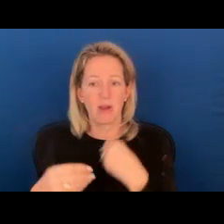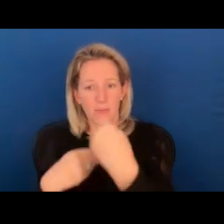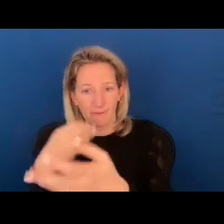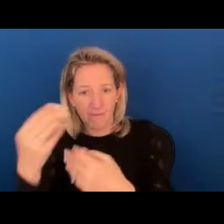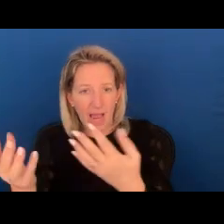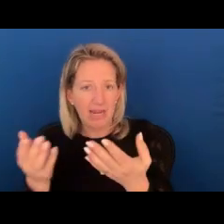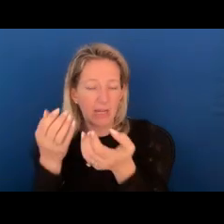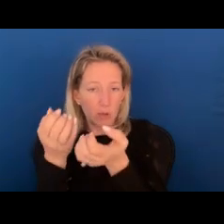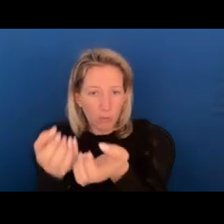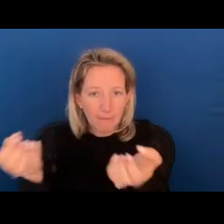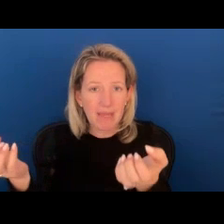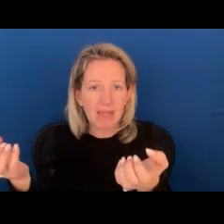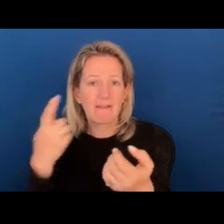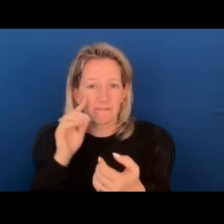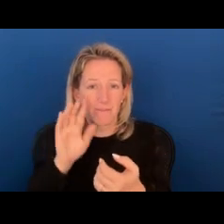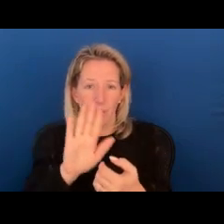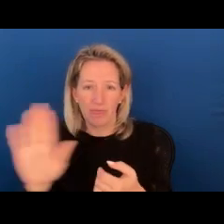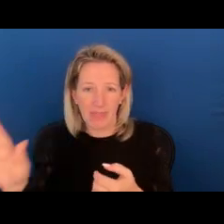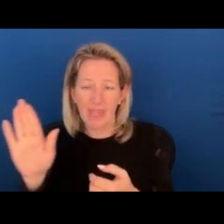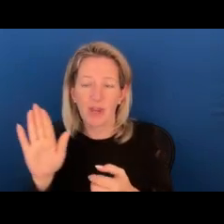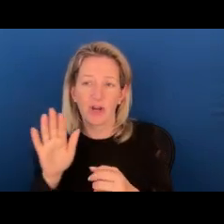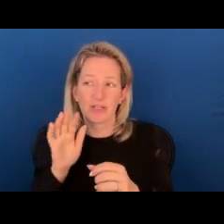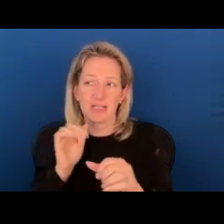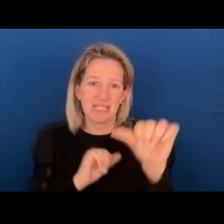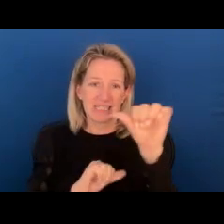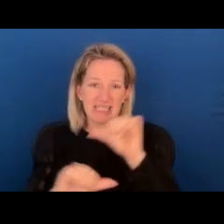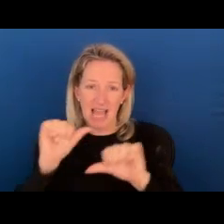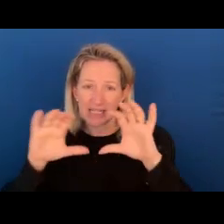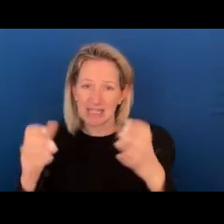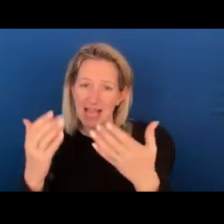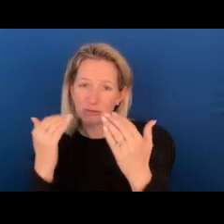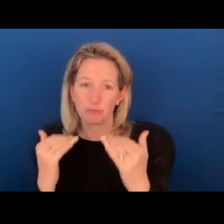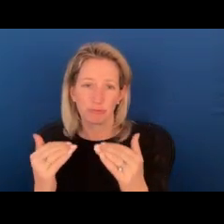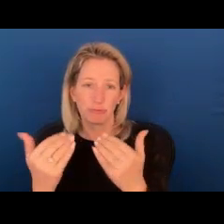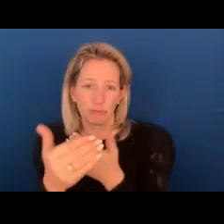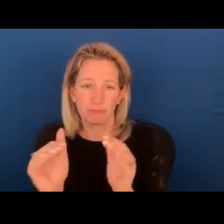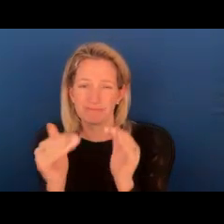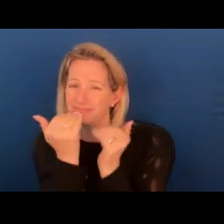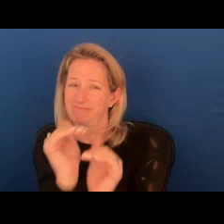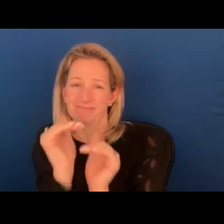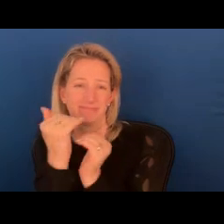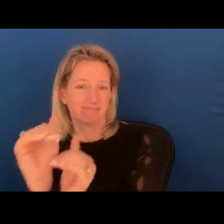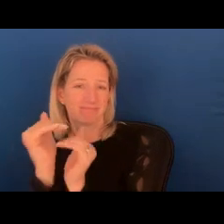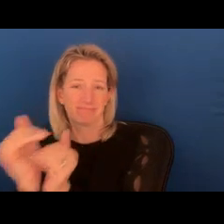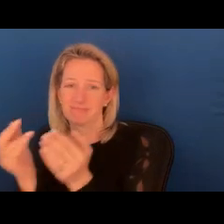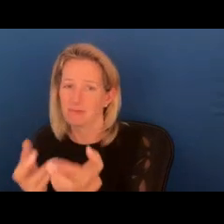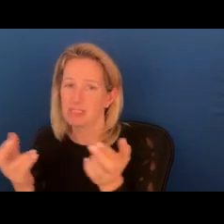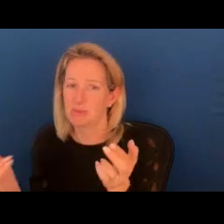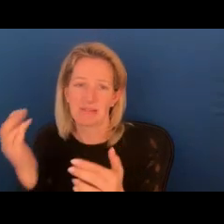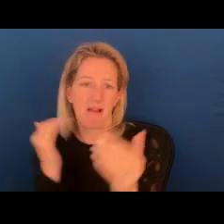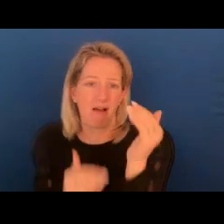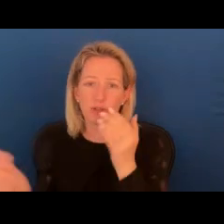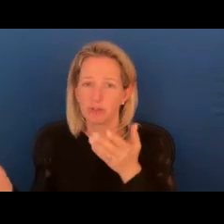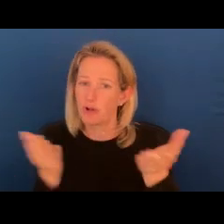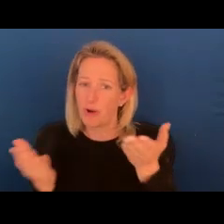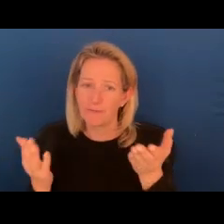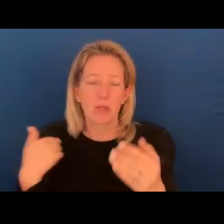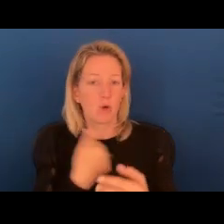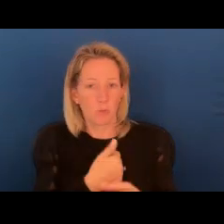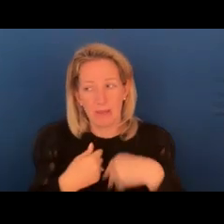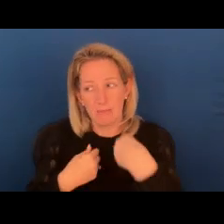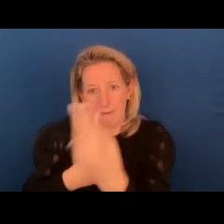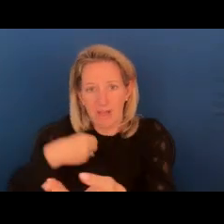their very underserved science classroom, and have been thankful for the connection with them and being able to provide